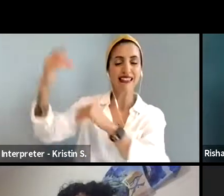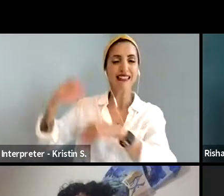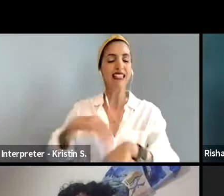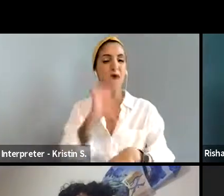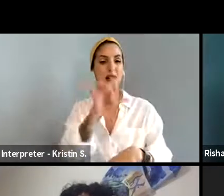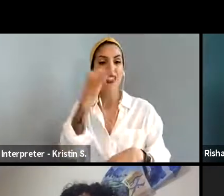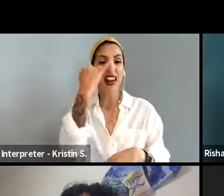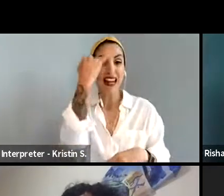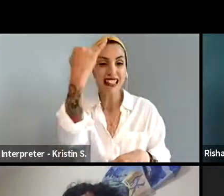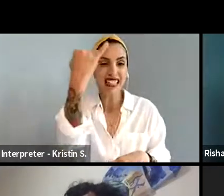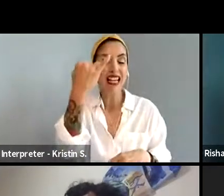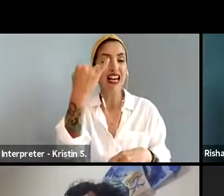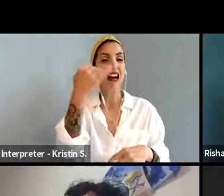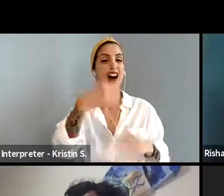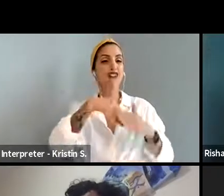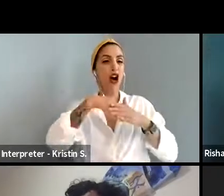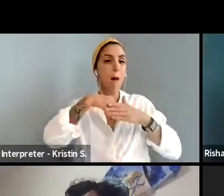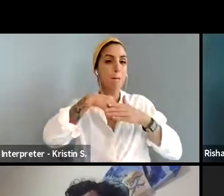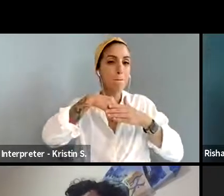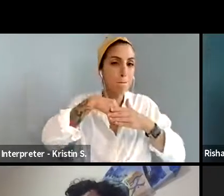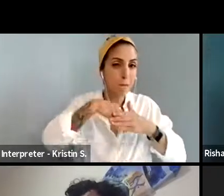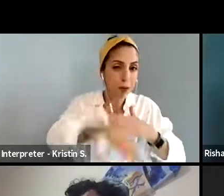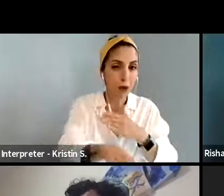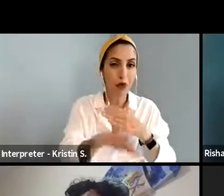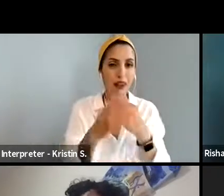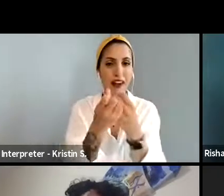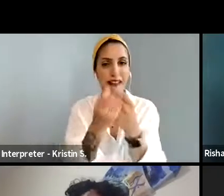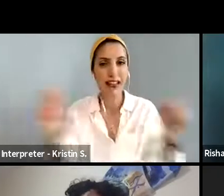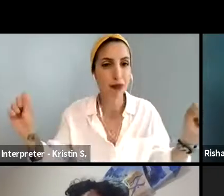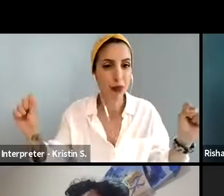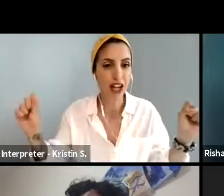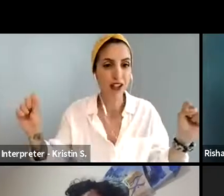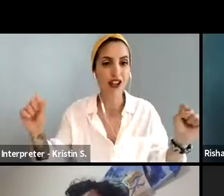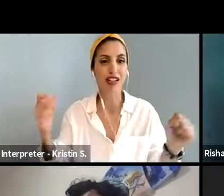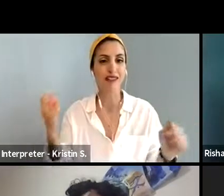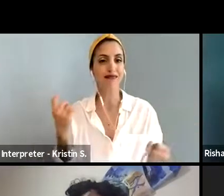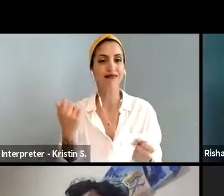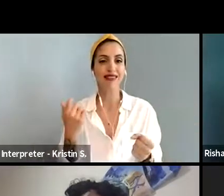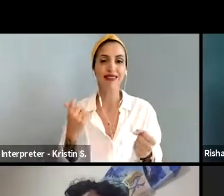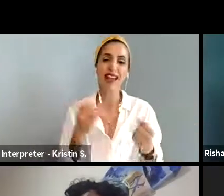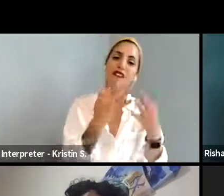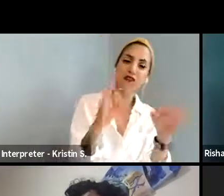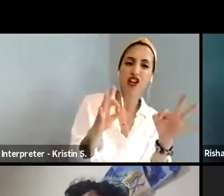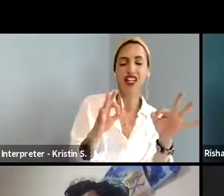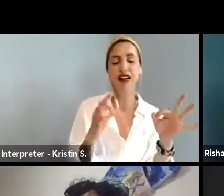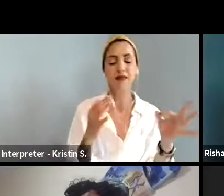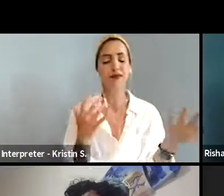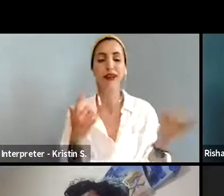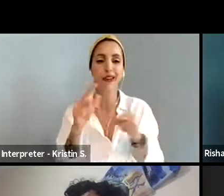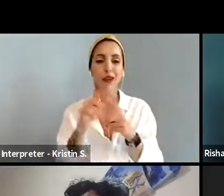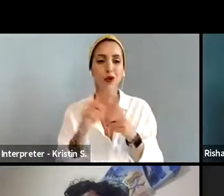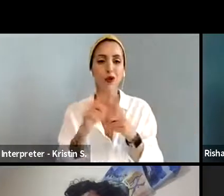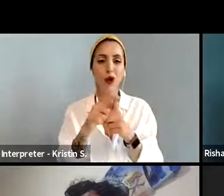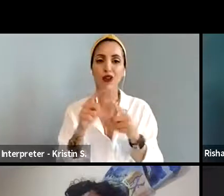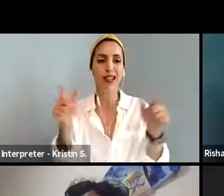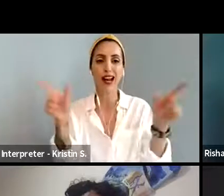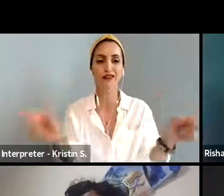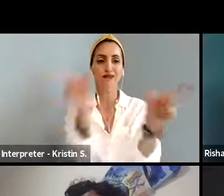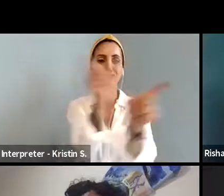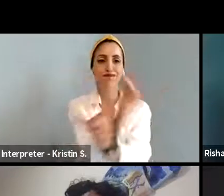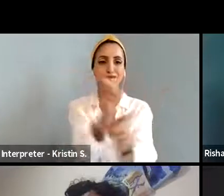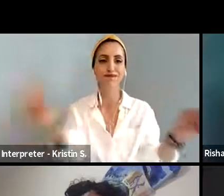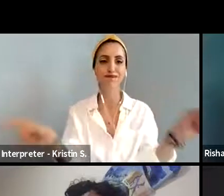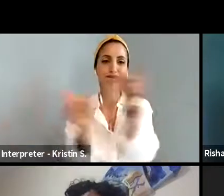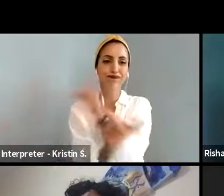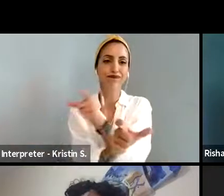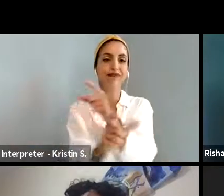birthing liberation mm-hmm. and freedom for that matter. Or, again, I still keep saying to myself, those two words now mean the